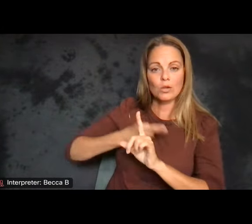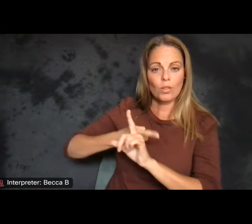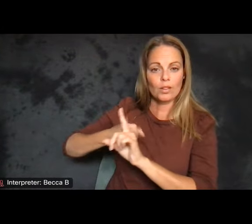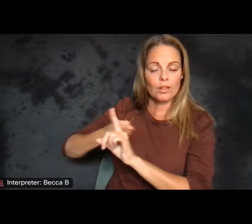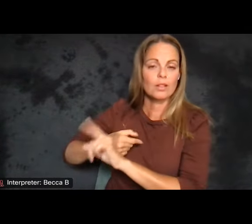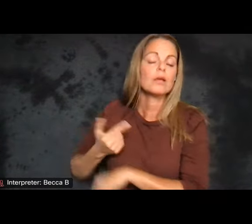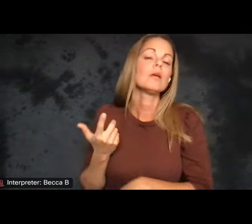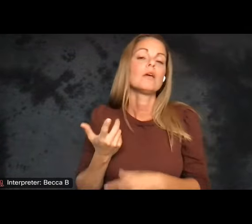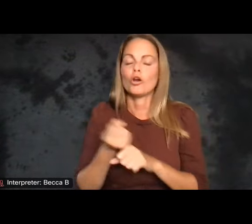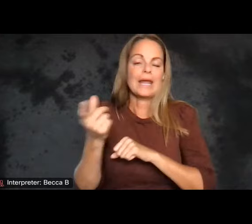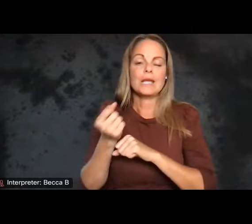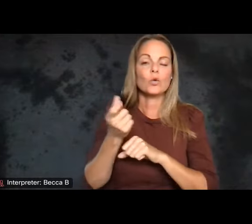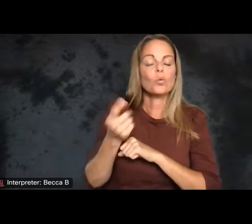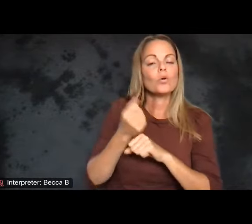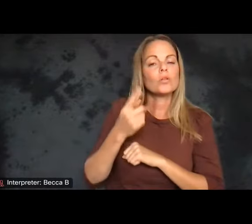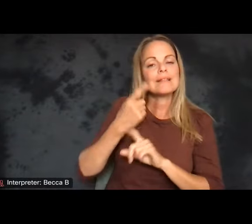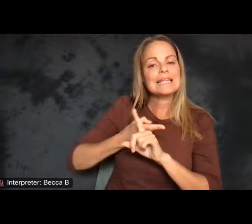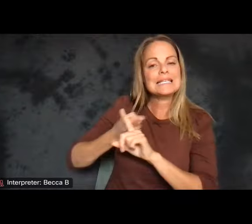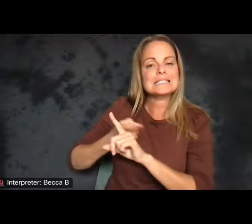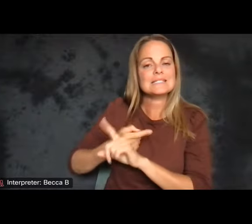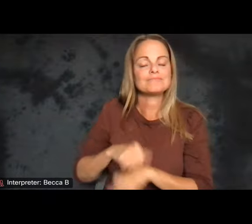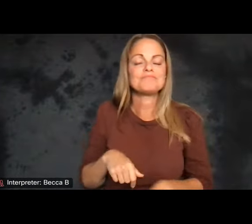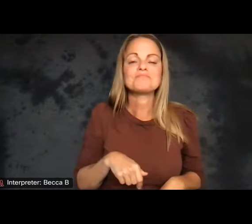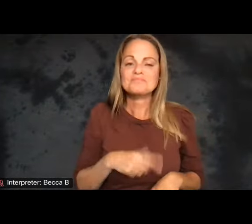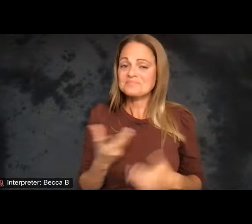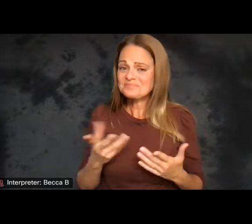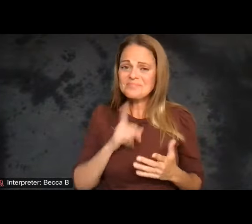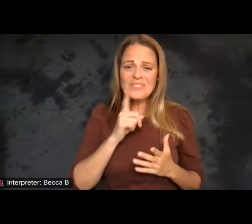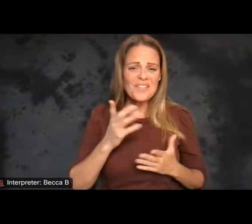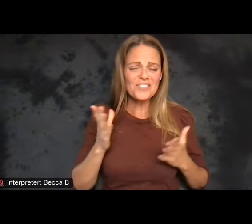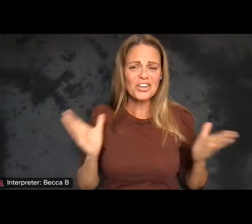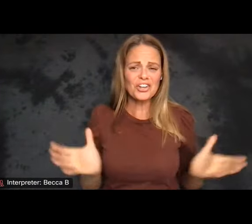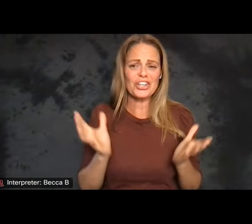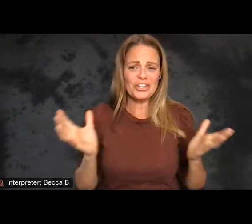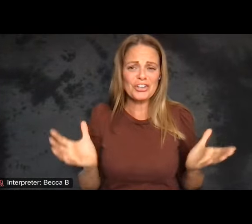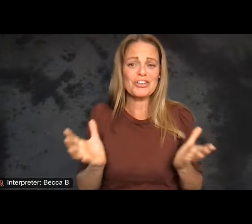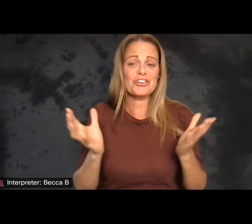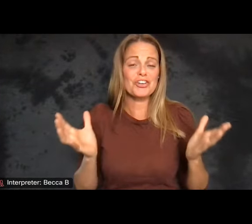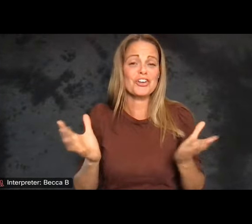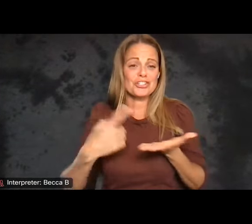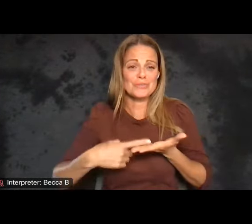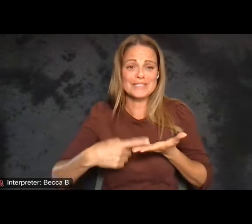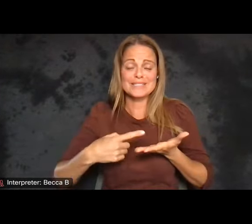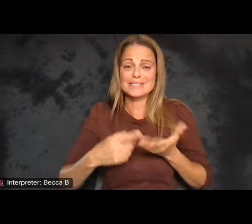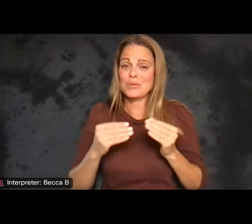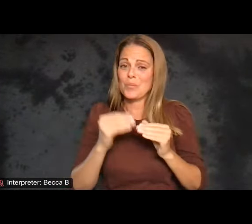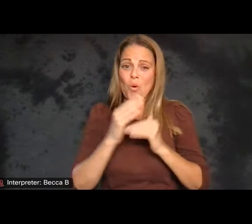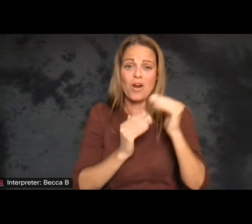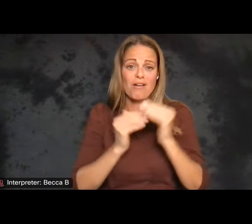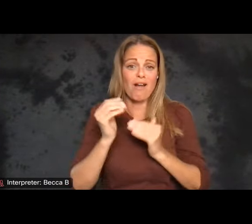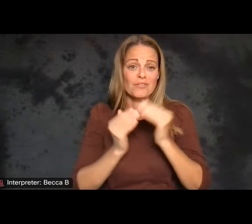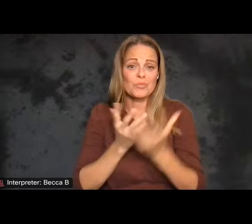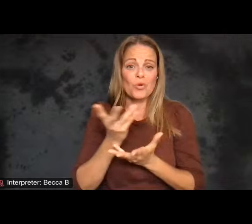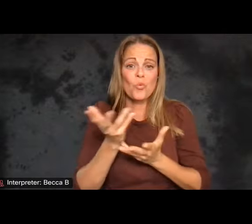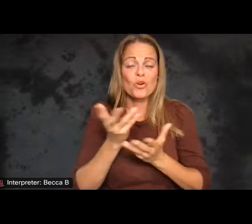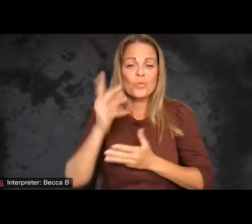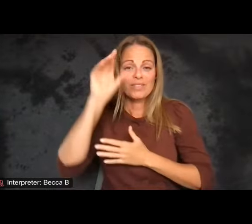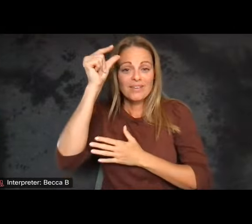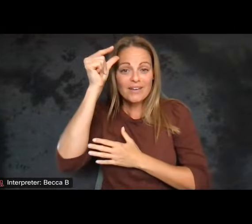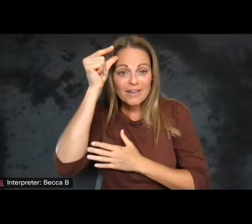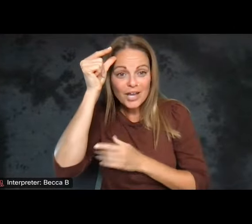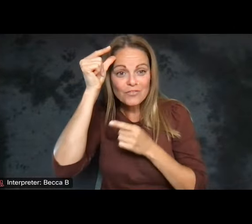preliminary discussions. We really hope, we are very encouraged by these discussions. We are much more comfortable working with a government entity rather